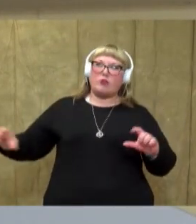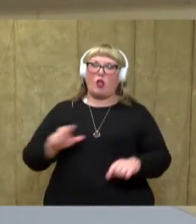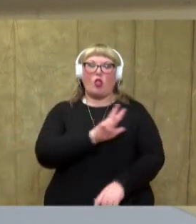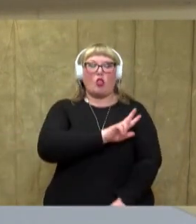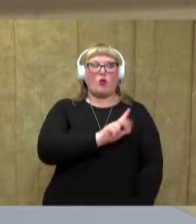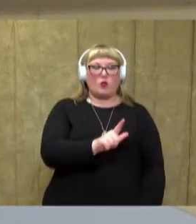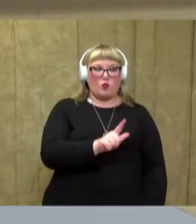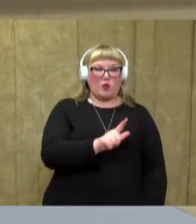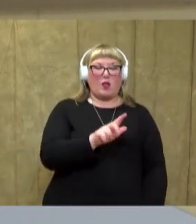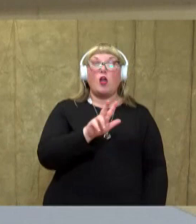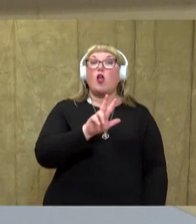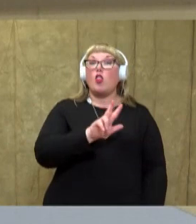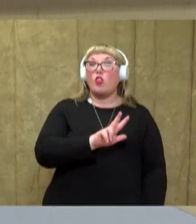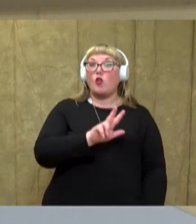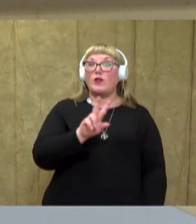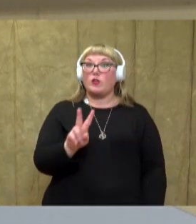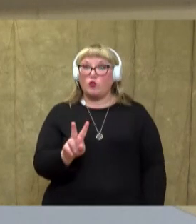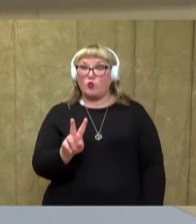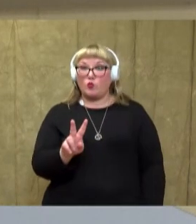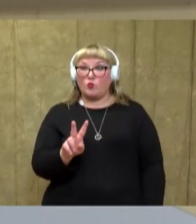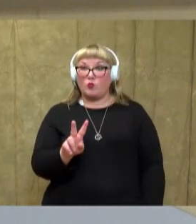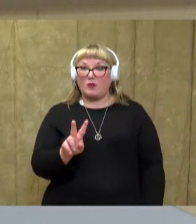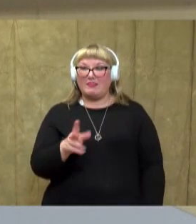31, 32,